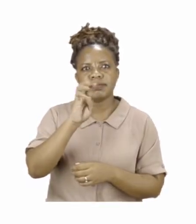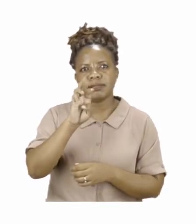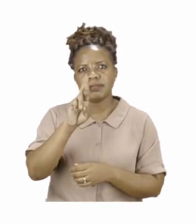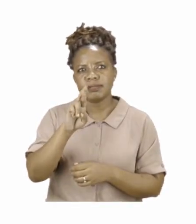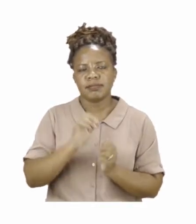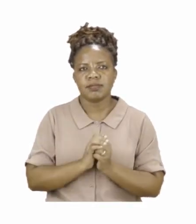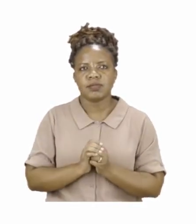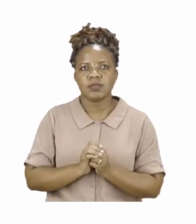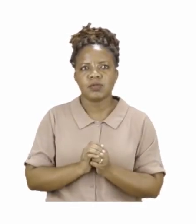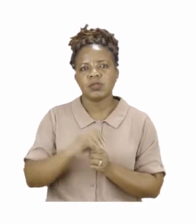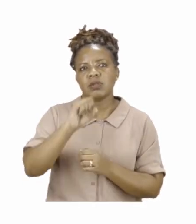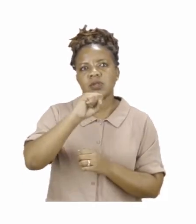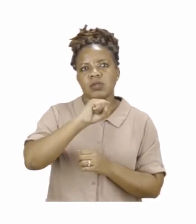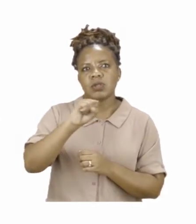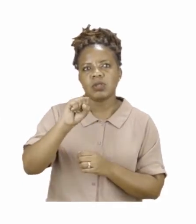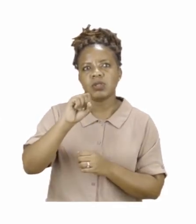ship,